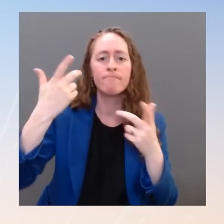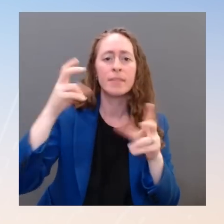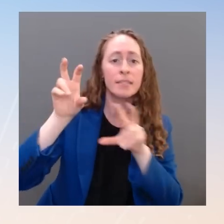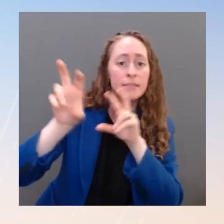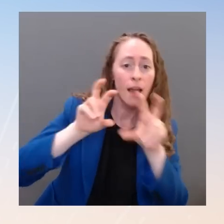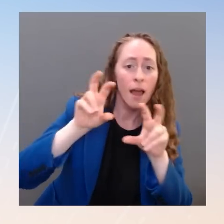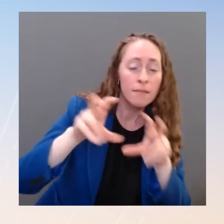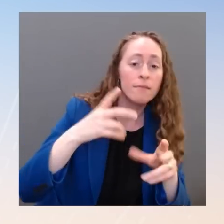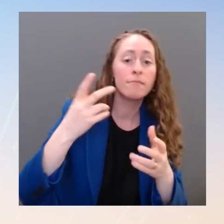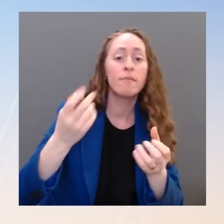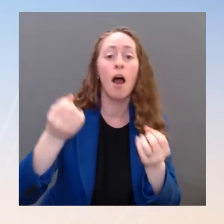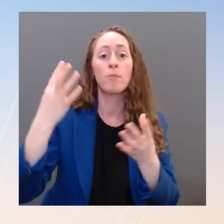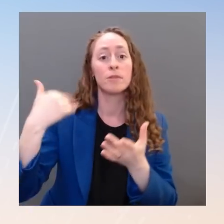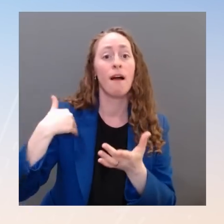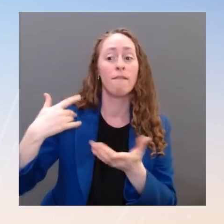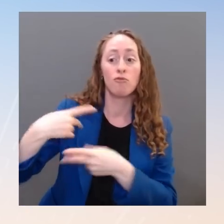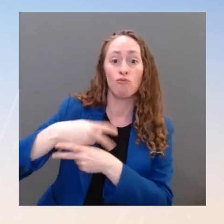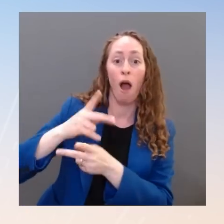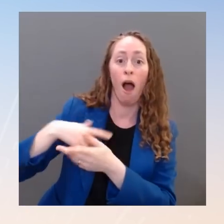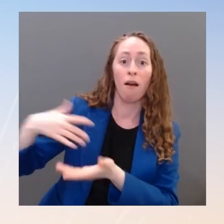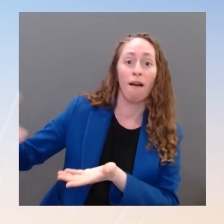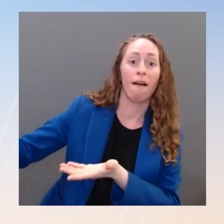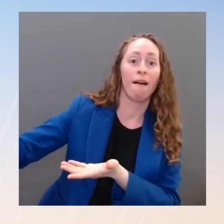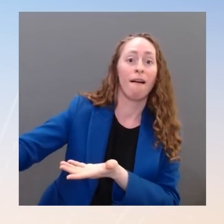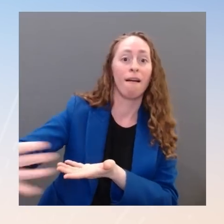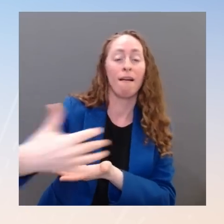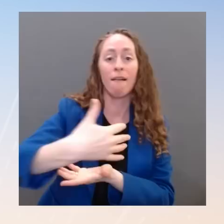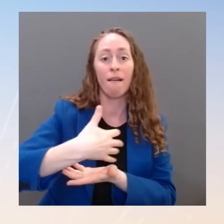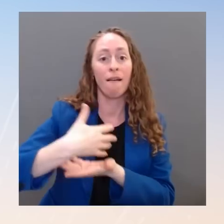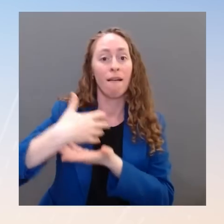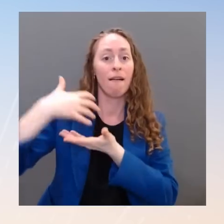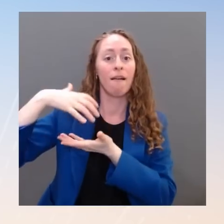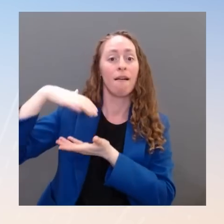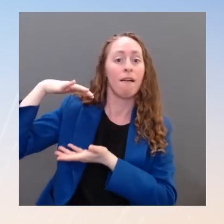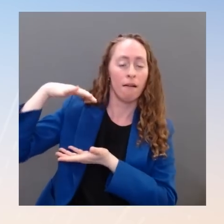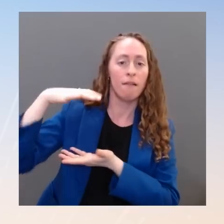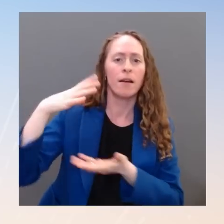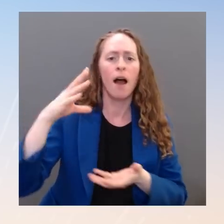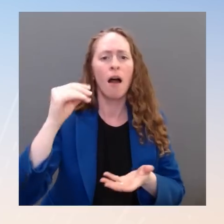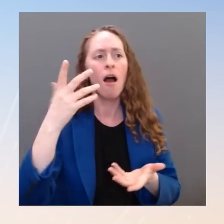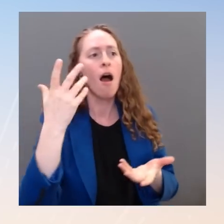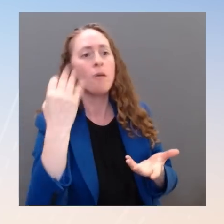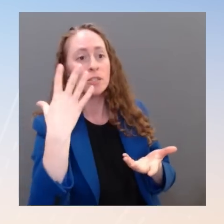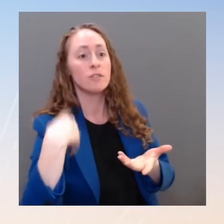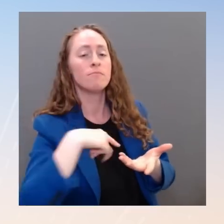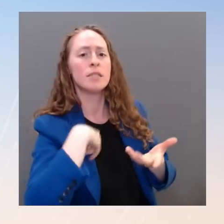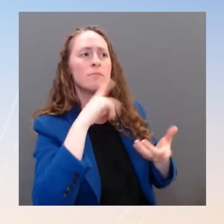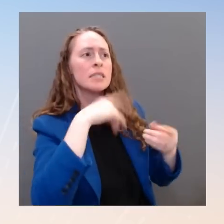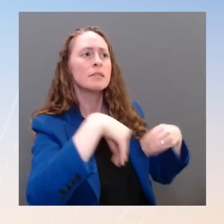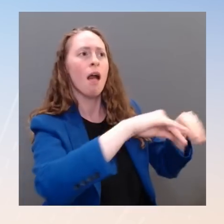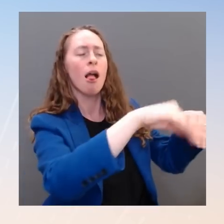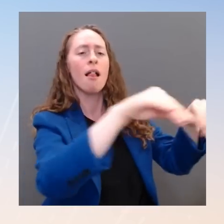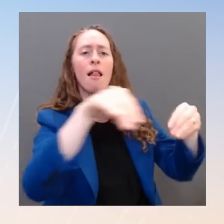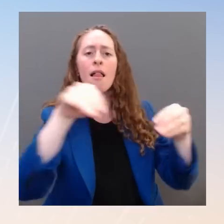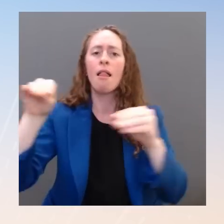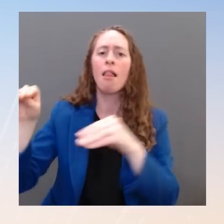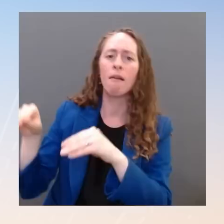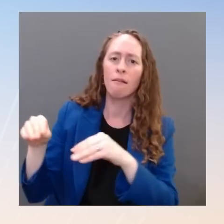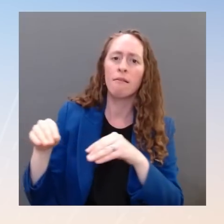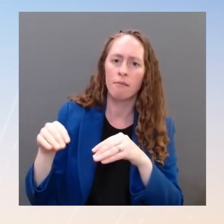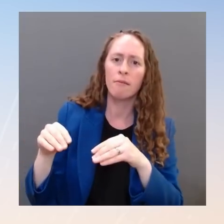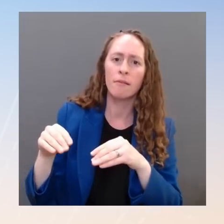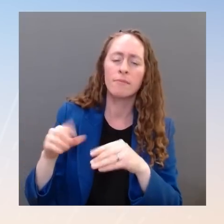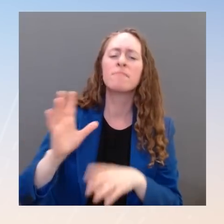components, we had very positive signs in this same set of data, including consumption. Consumer spending was up by about 2.5%.